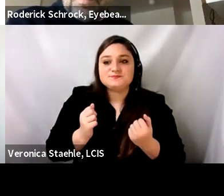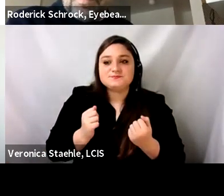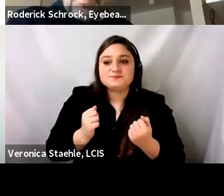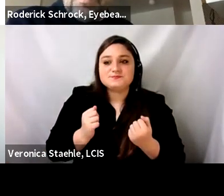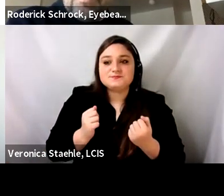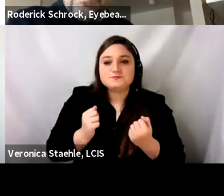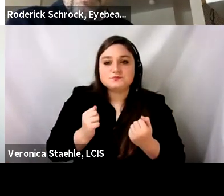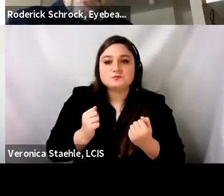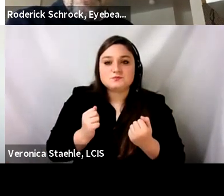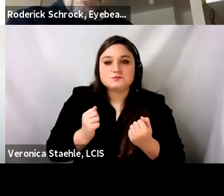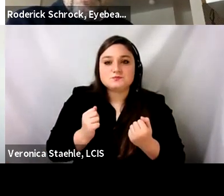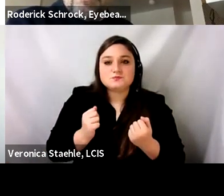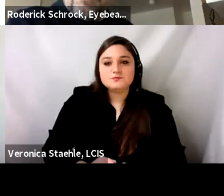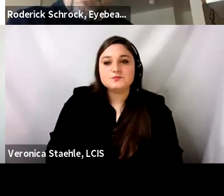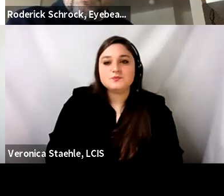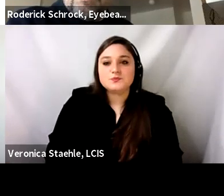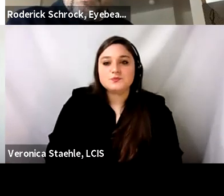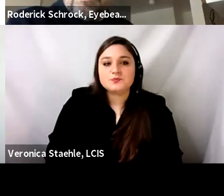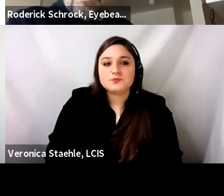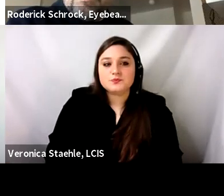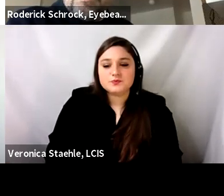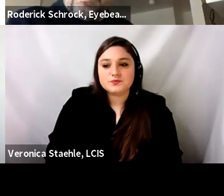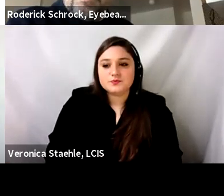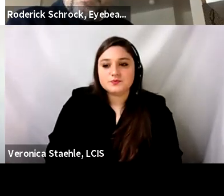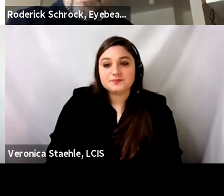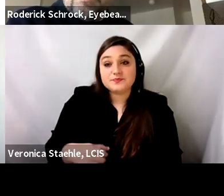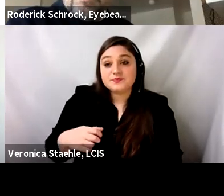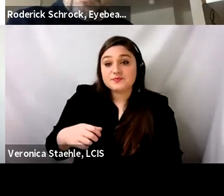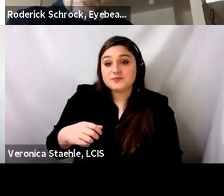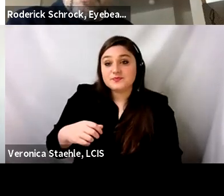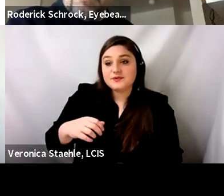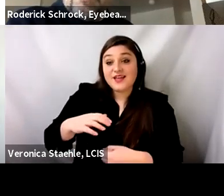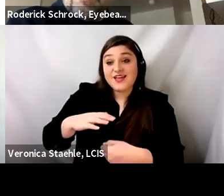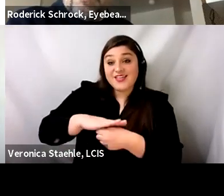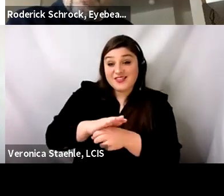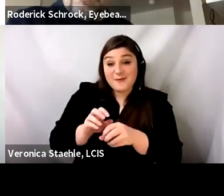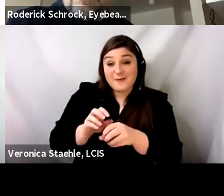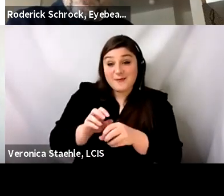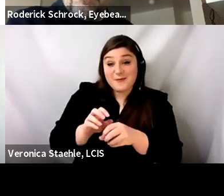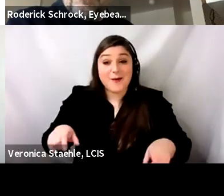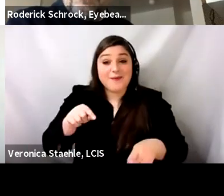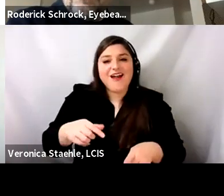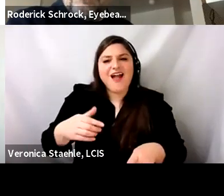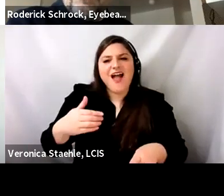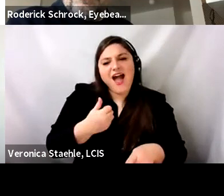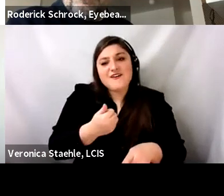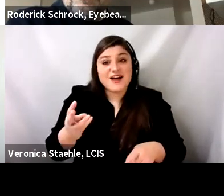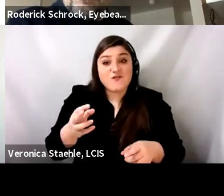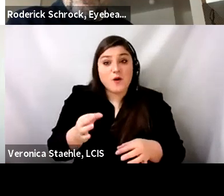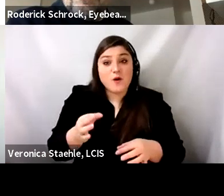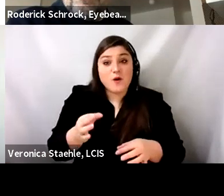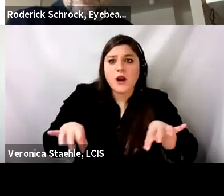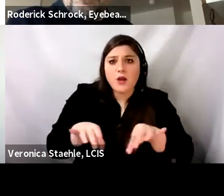the issues of the pandemic were clearly compounded and dire in our